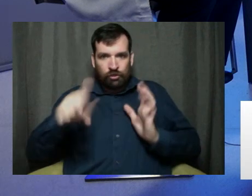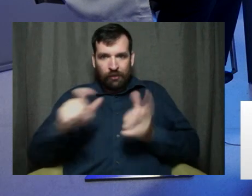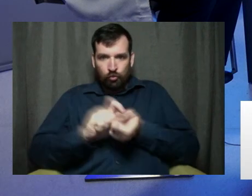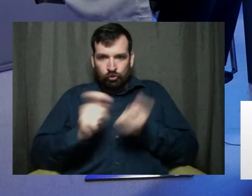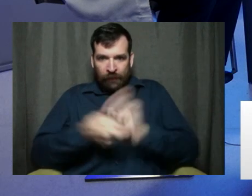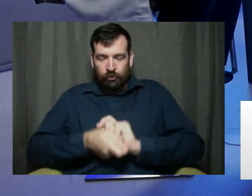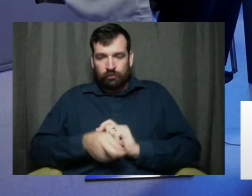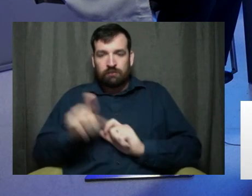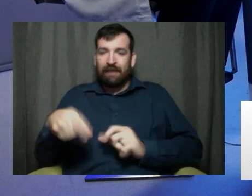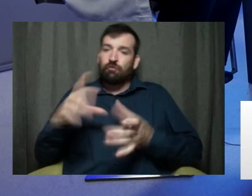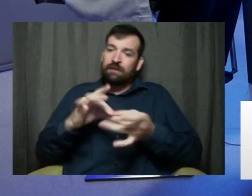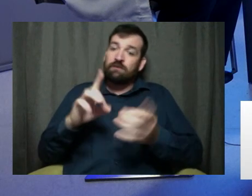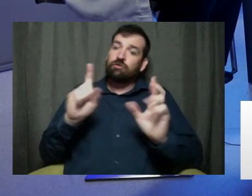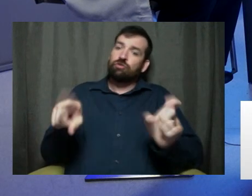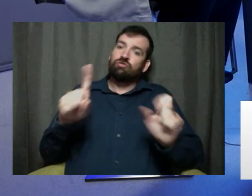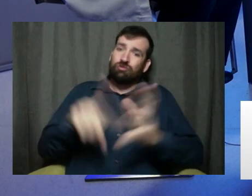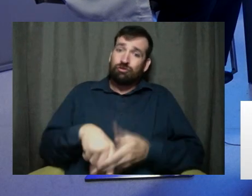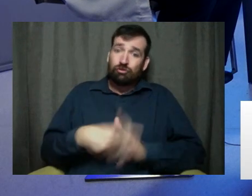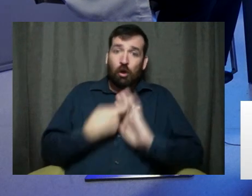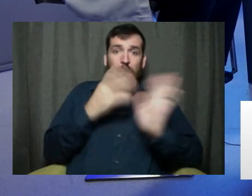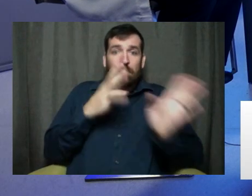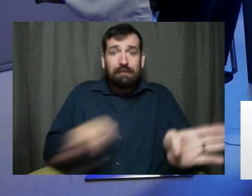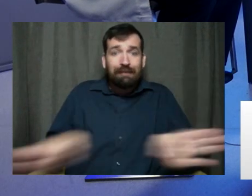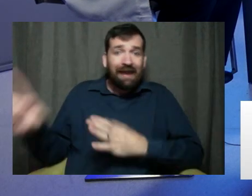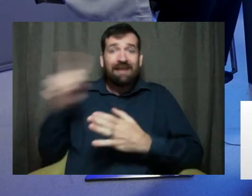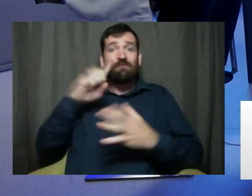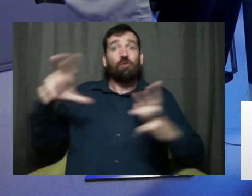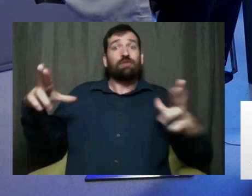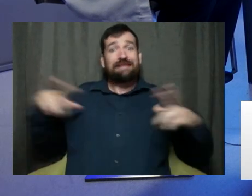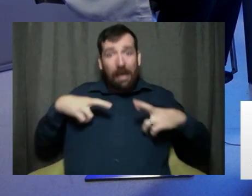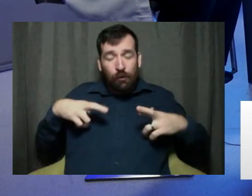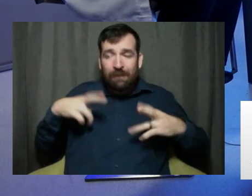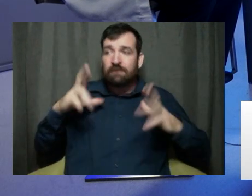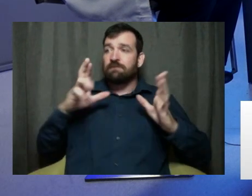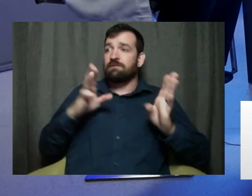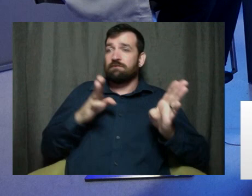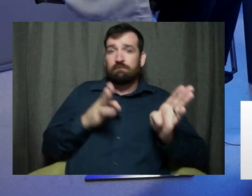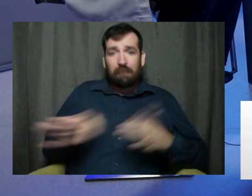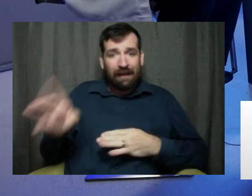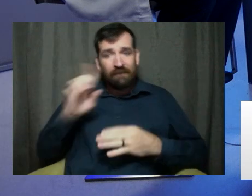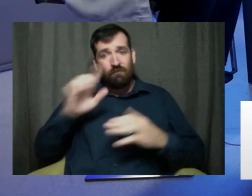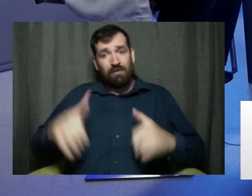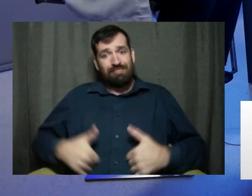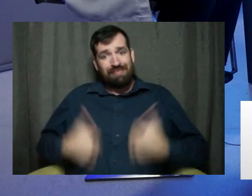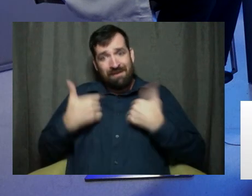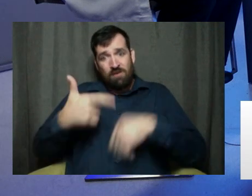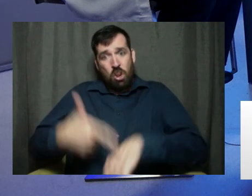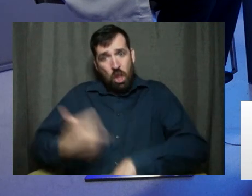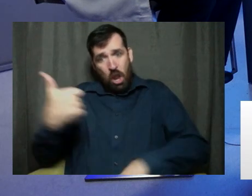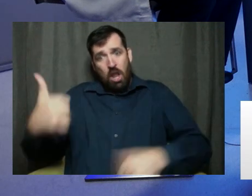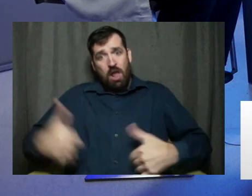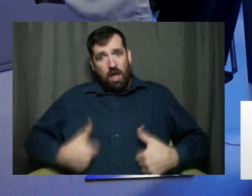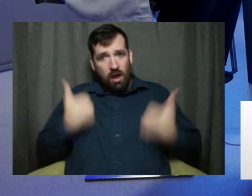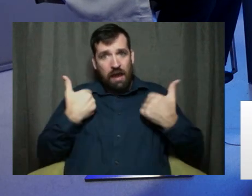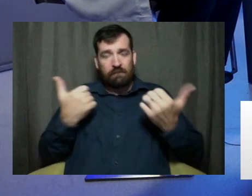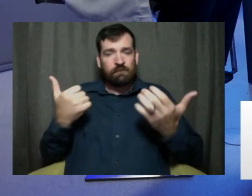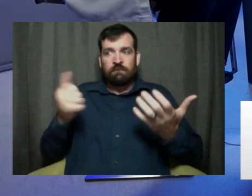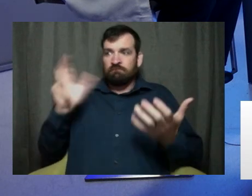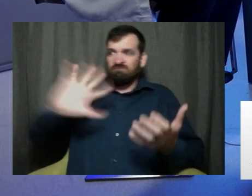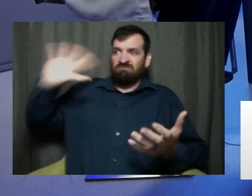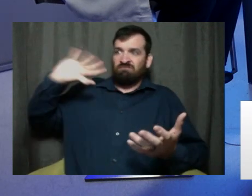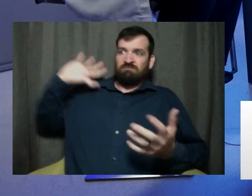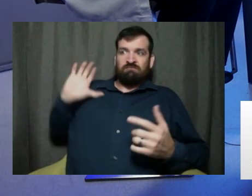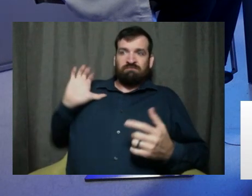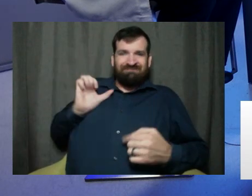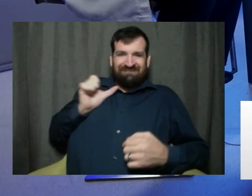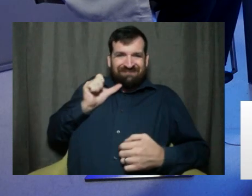have to start planning for retirement. You have to start, planning to live a long, long life. Those are conversations he was not having